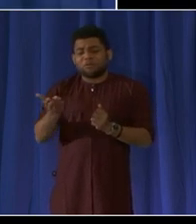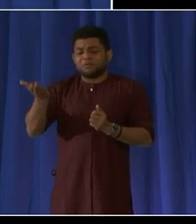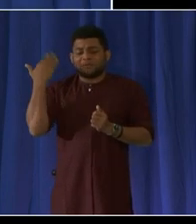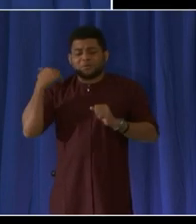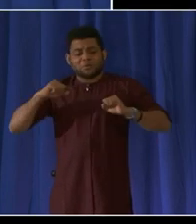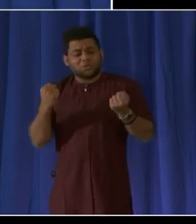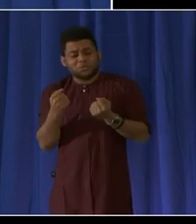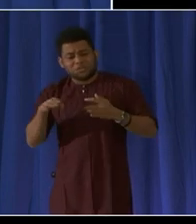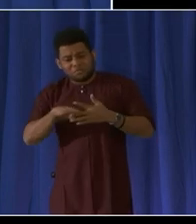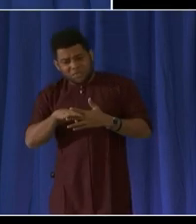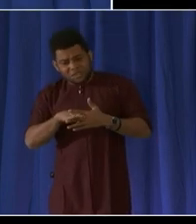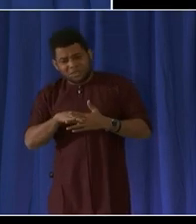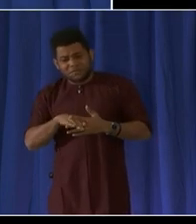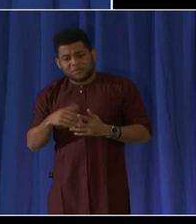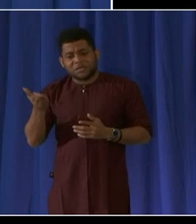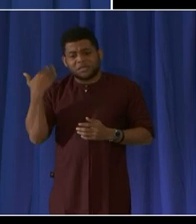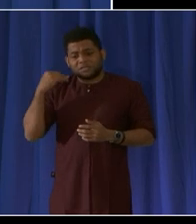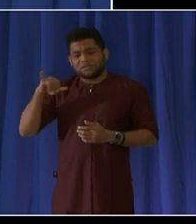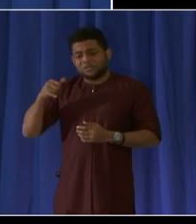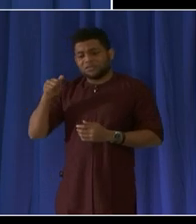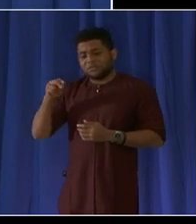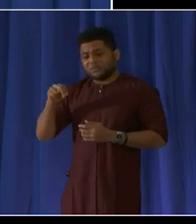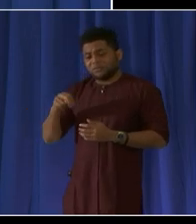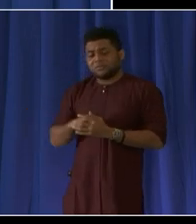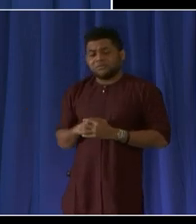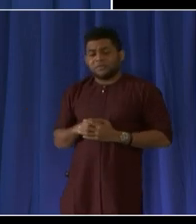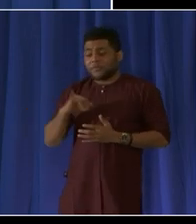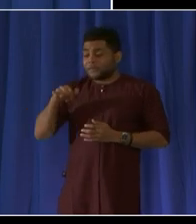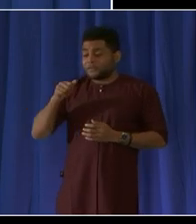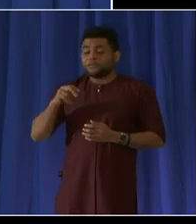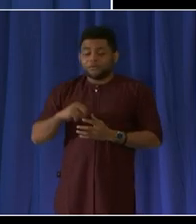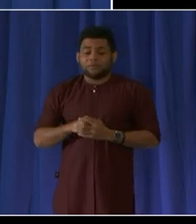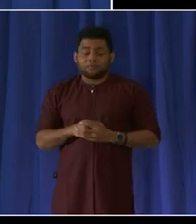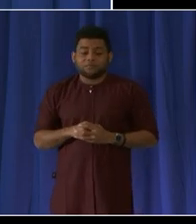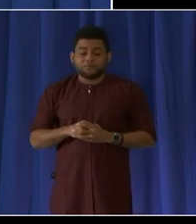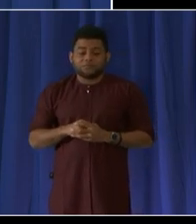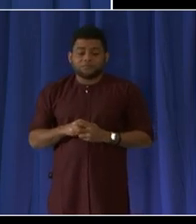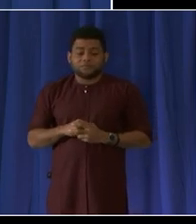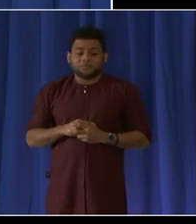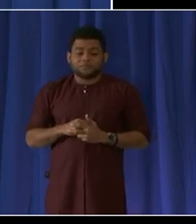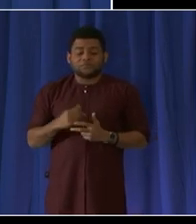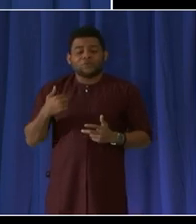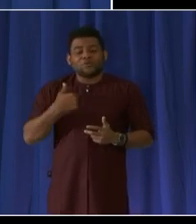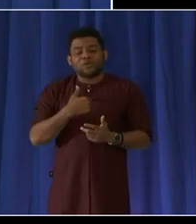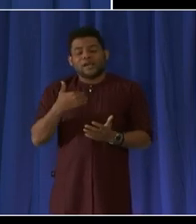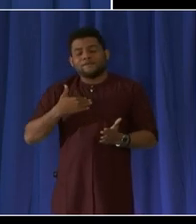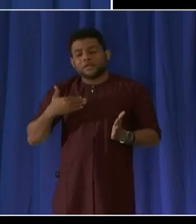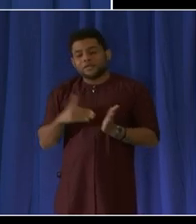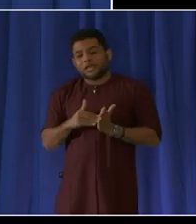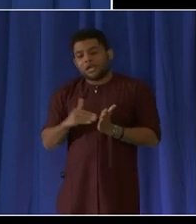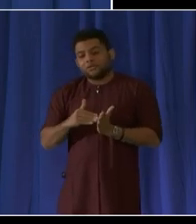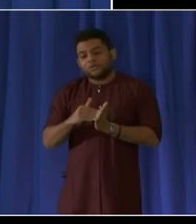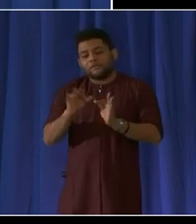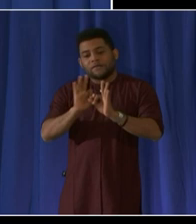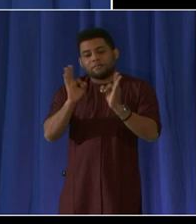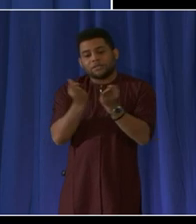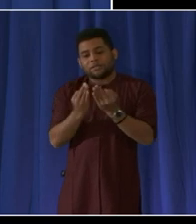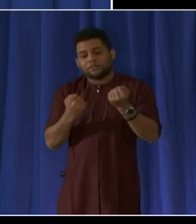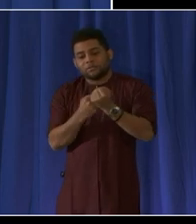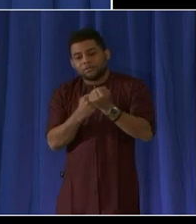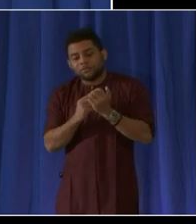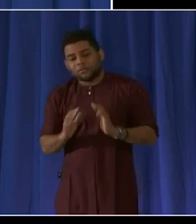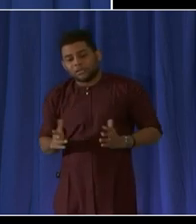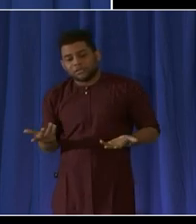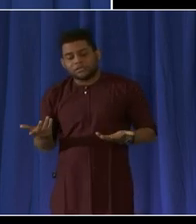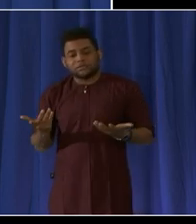winter break in January. We appreciate your support and collaboration. We know that we had thousands of family supporters in the test of